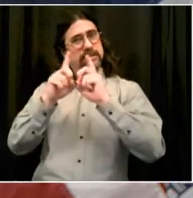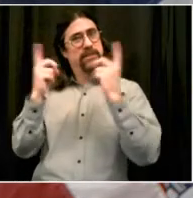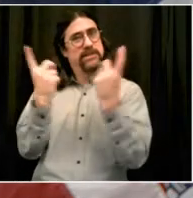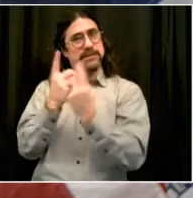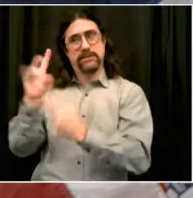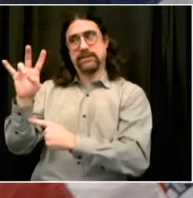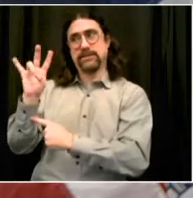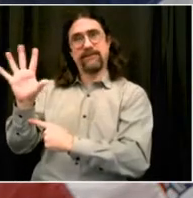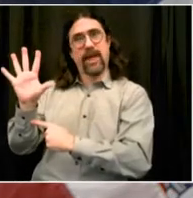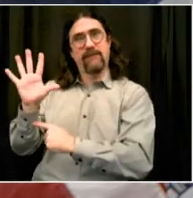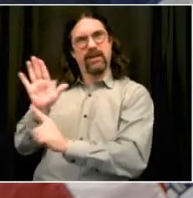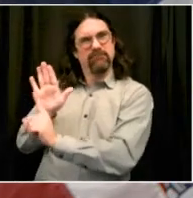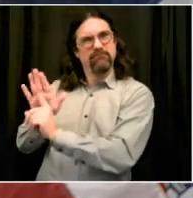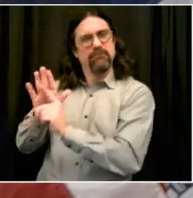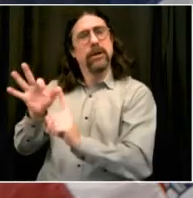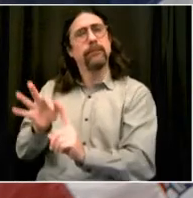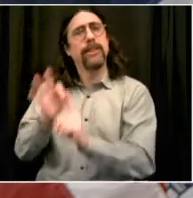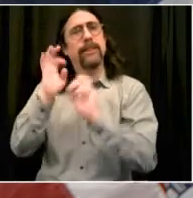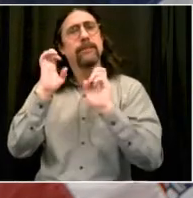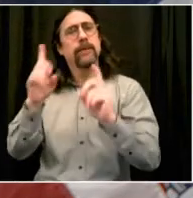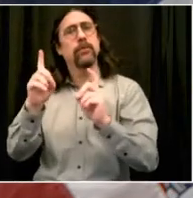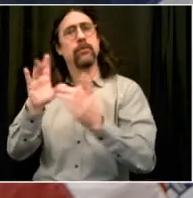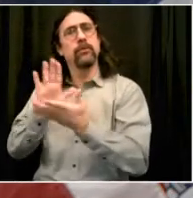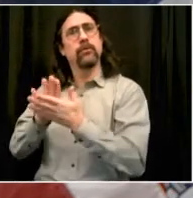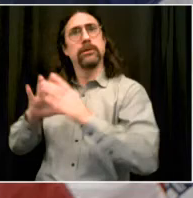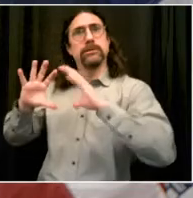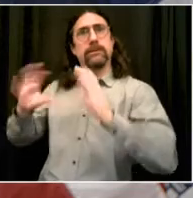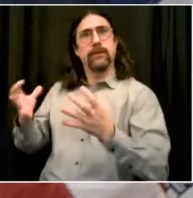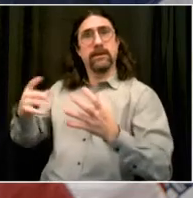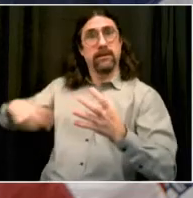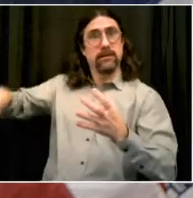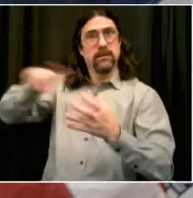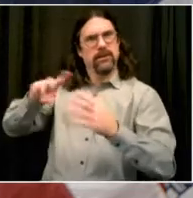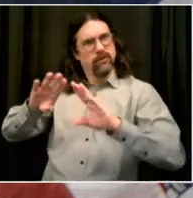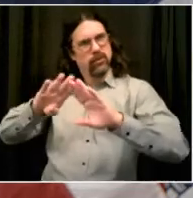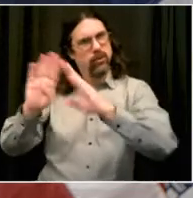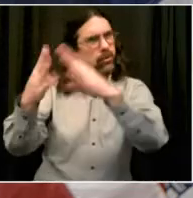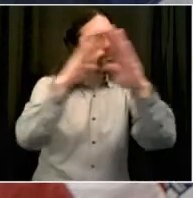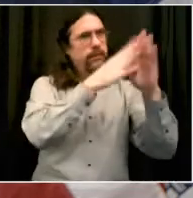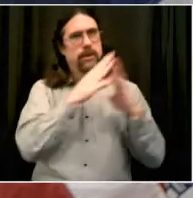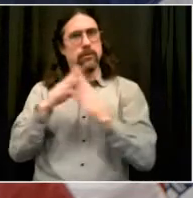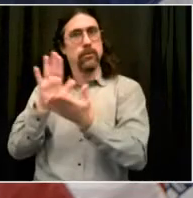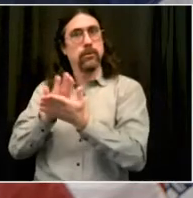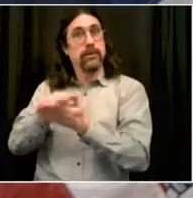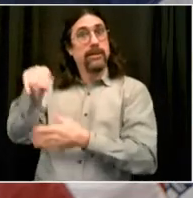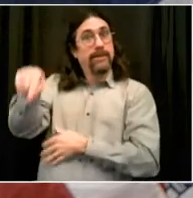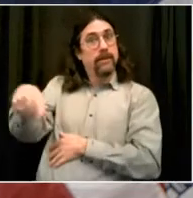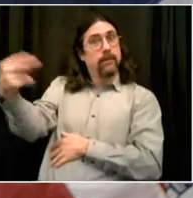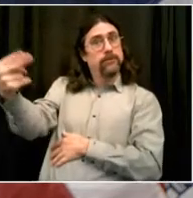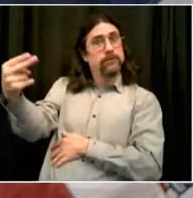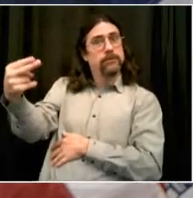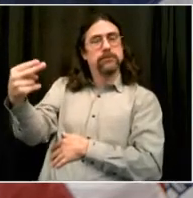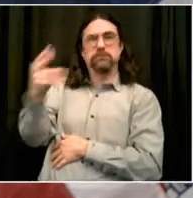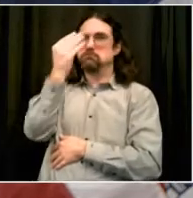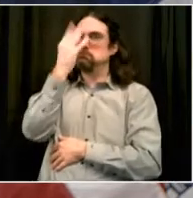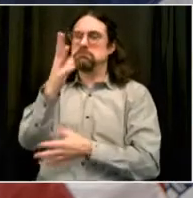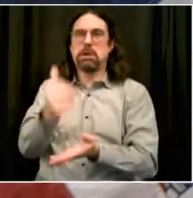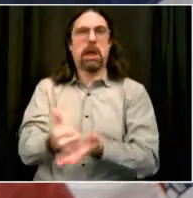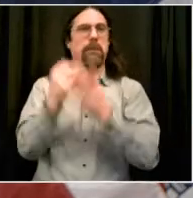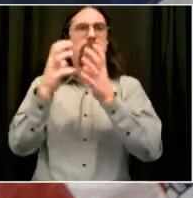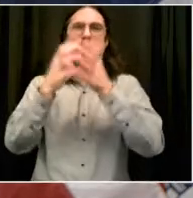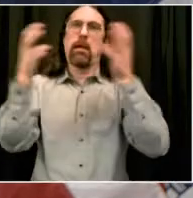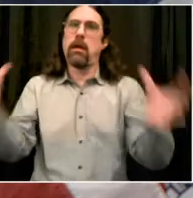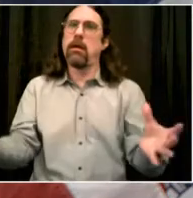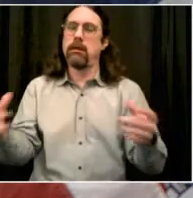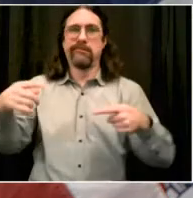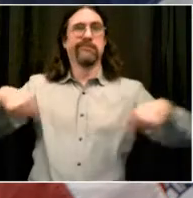Pre-K, 3K, K to 5, open now all over the city, including a lot of schools that serve kids with special needs and